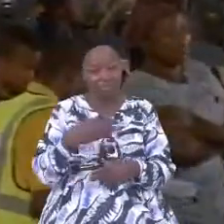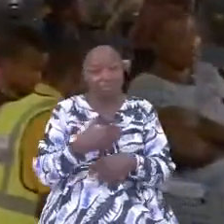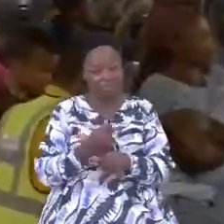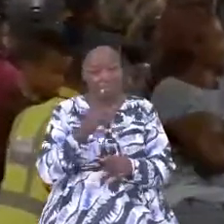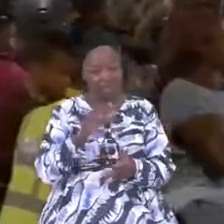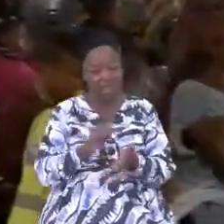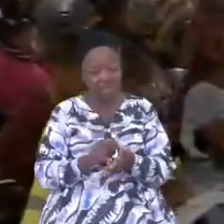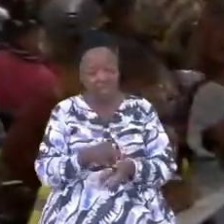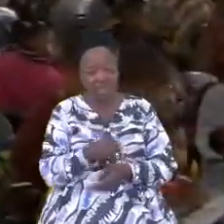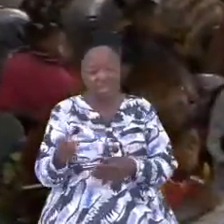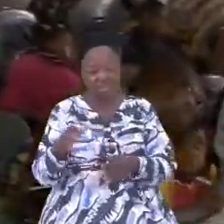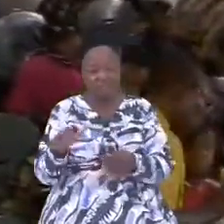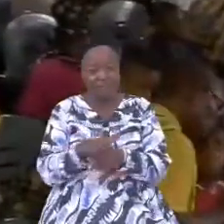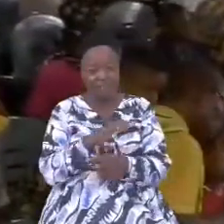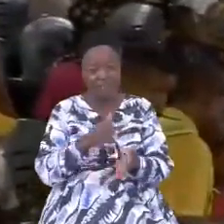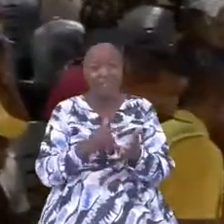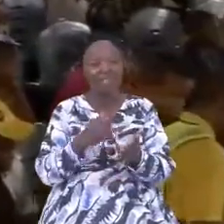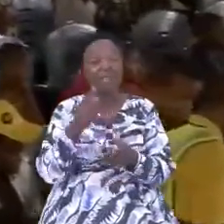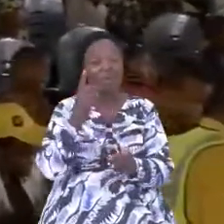Yes.